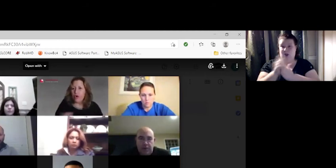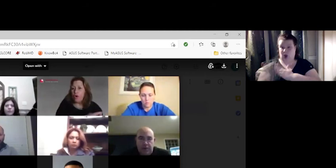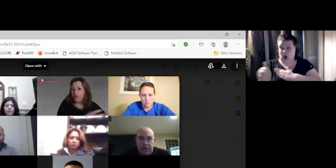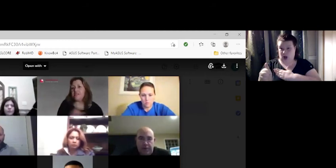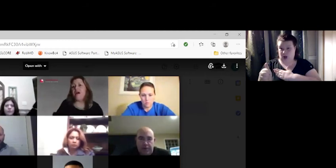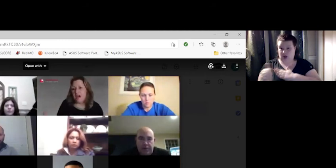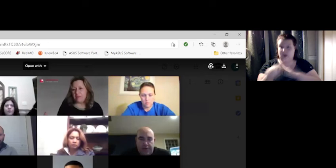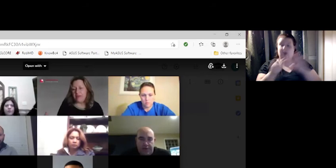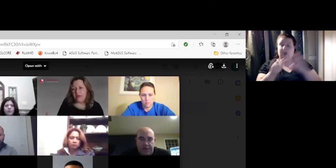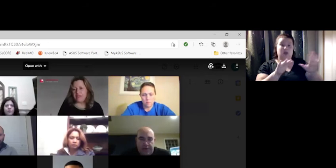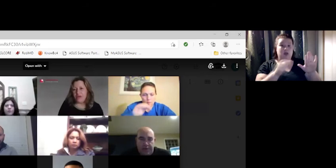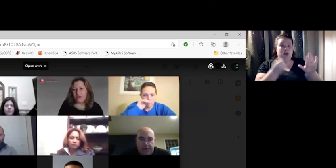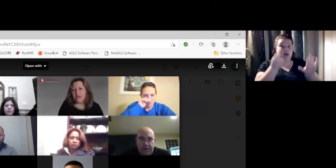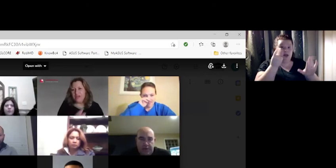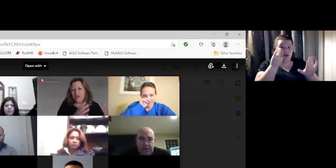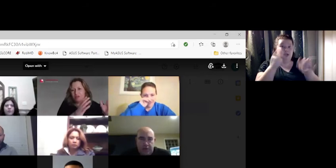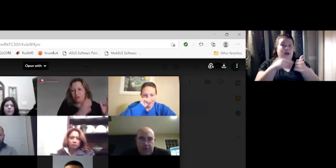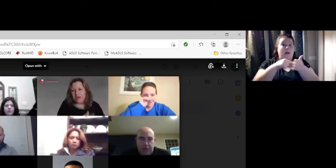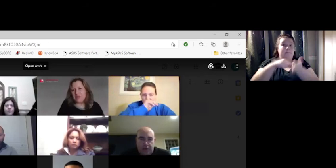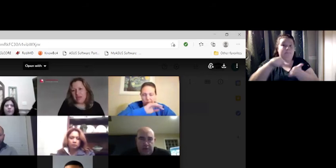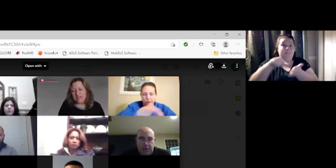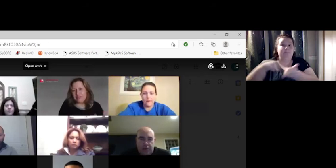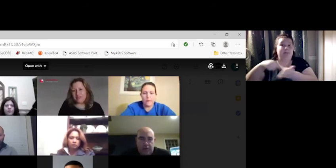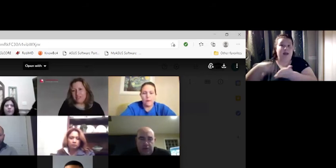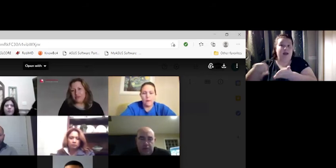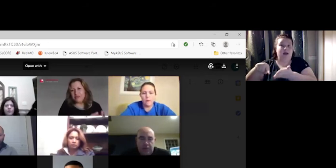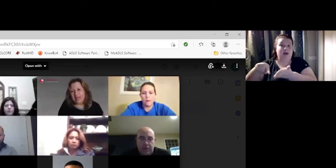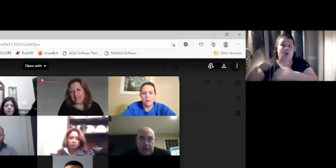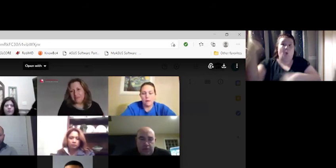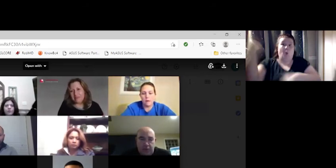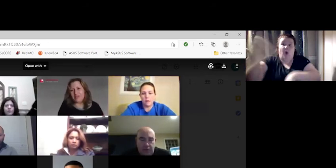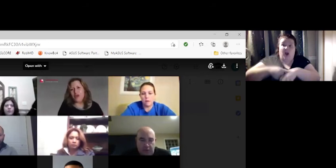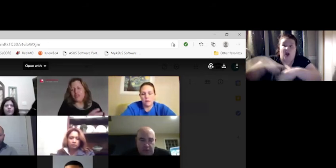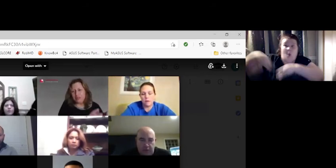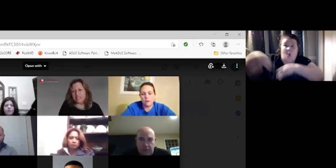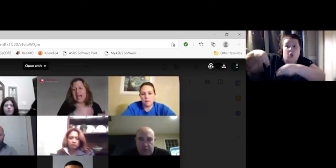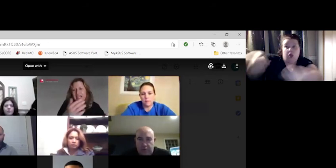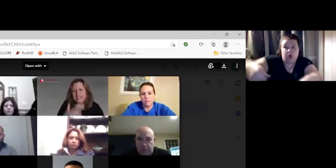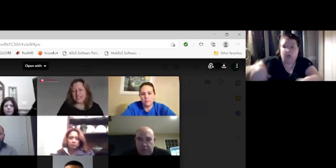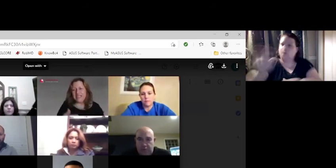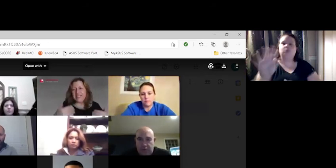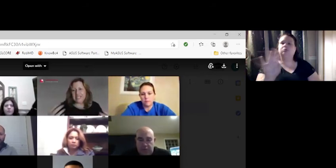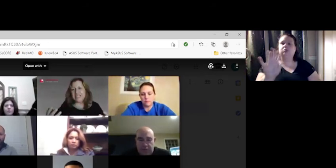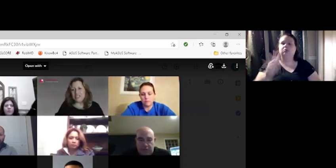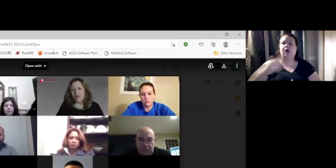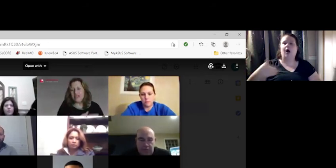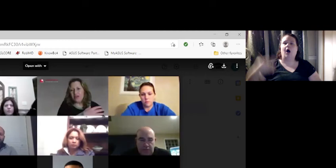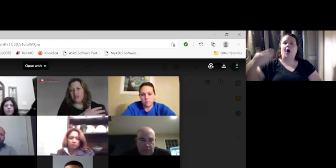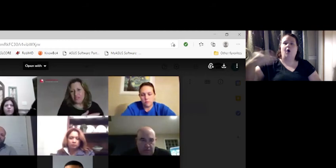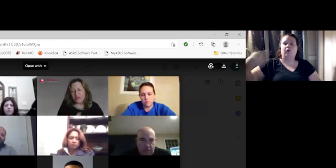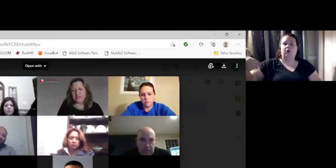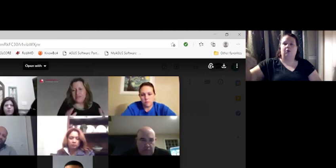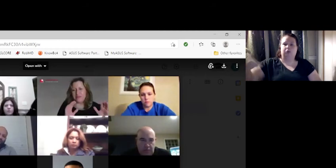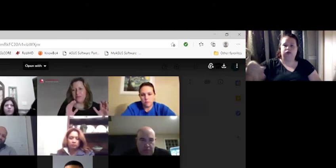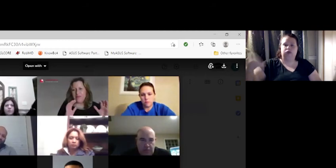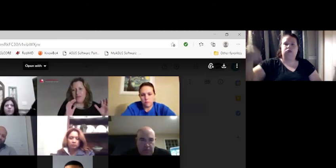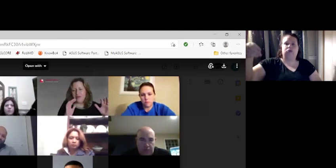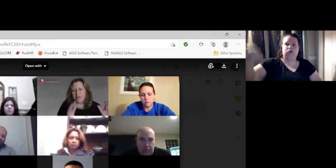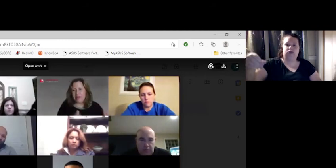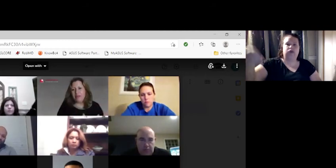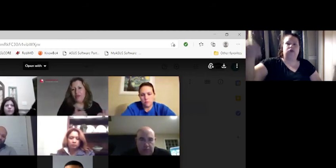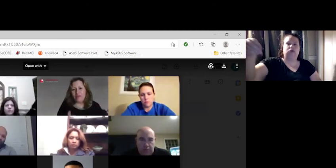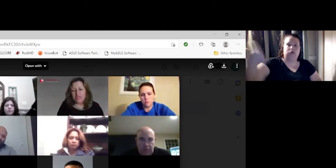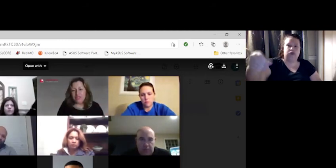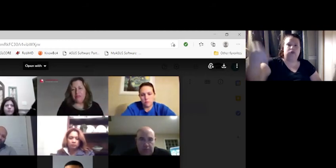was over time. It's not right away it's $70–80 million, but it's as needs arise. Obviously, you'd have